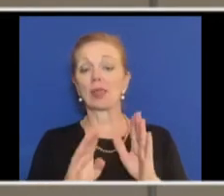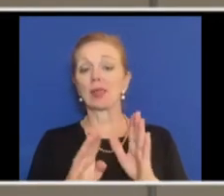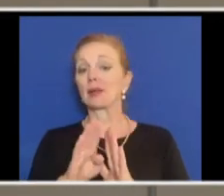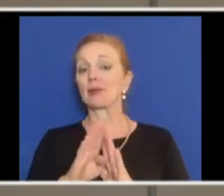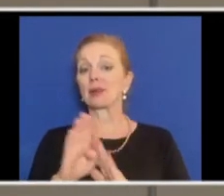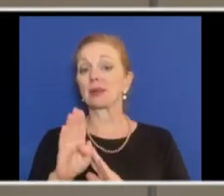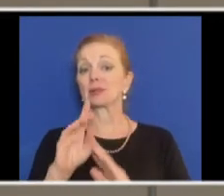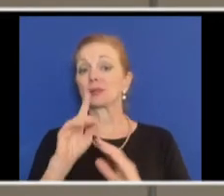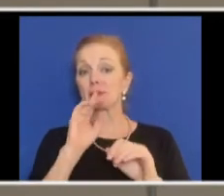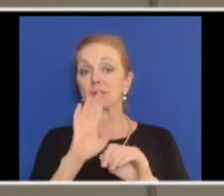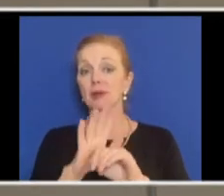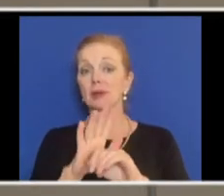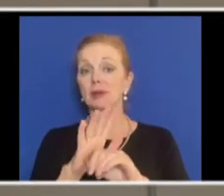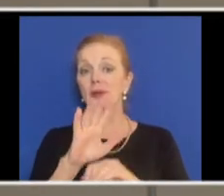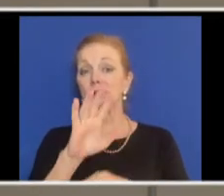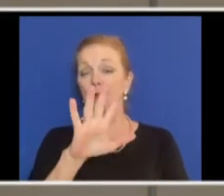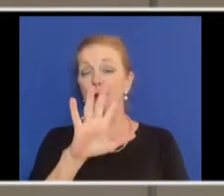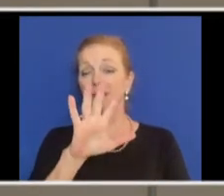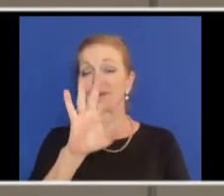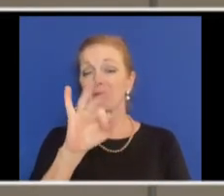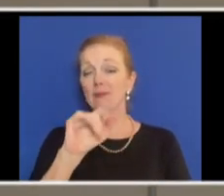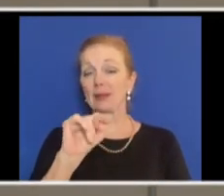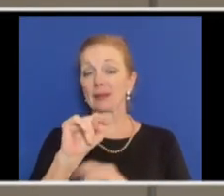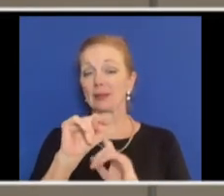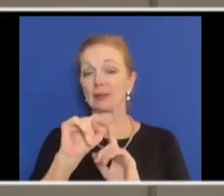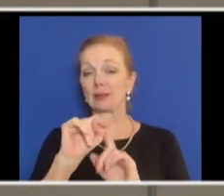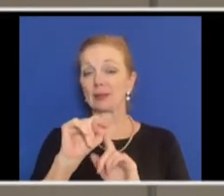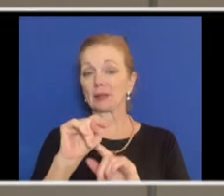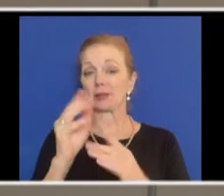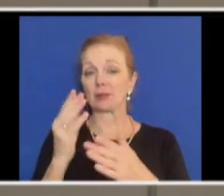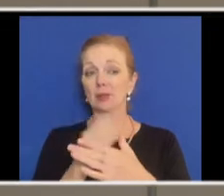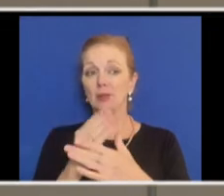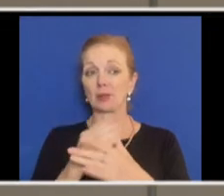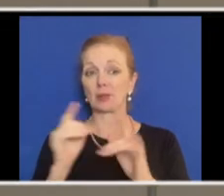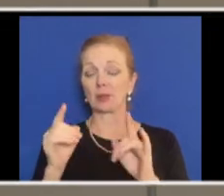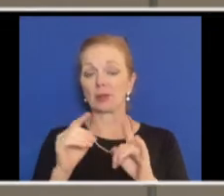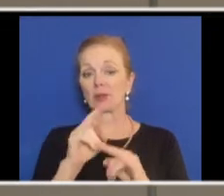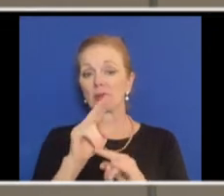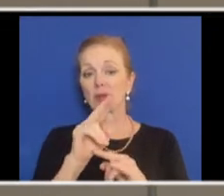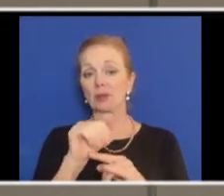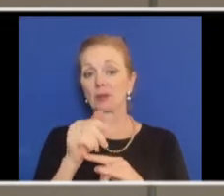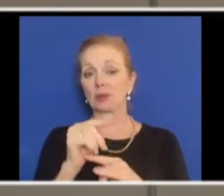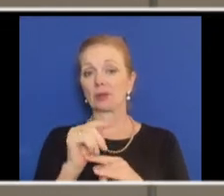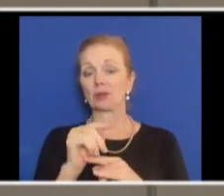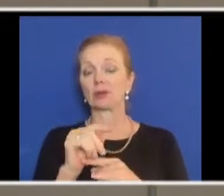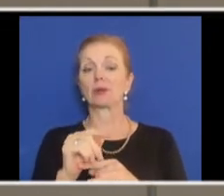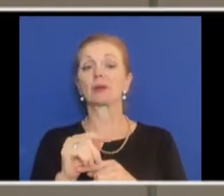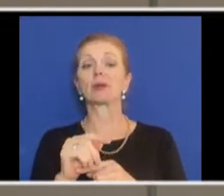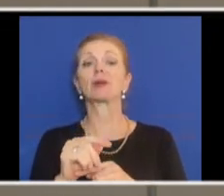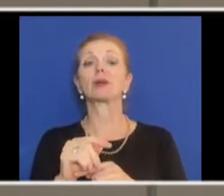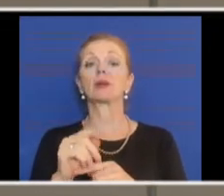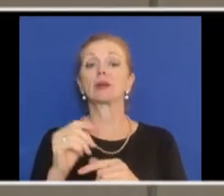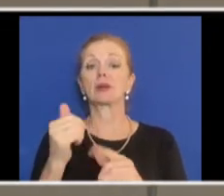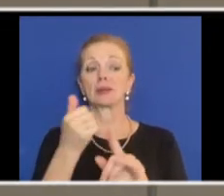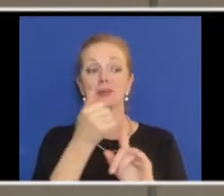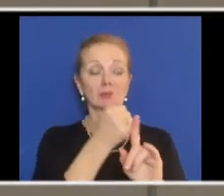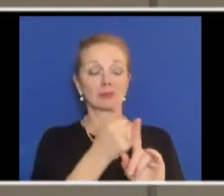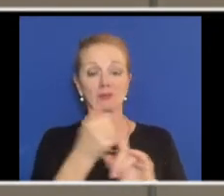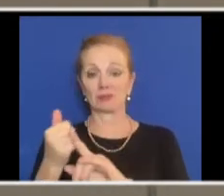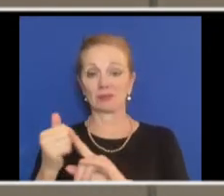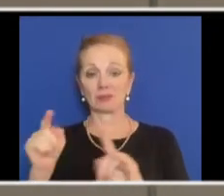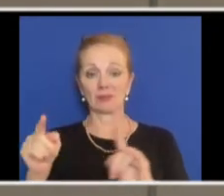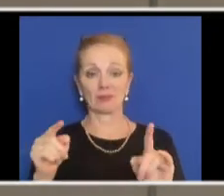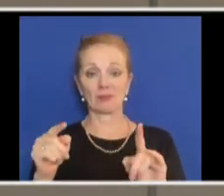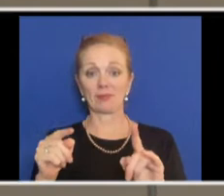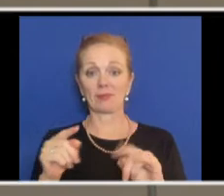committing to five feet between the unit so that's five feet on each side in